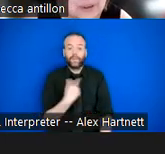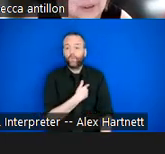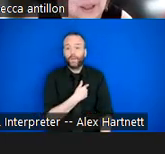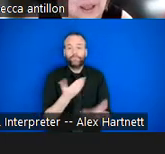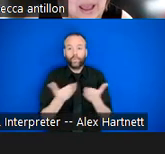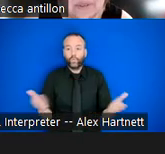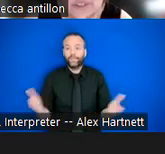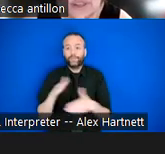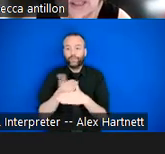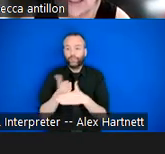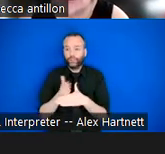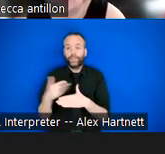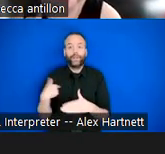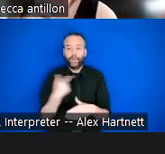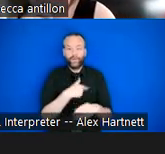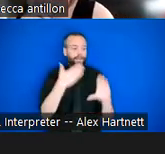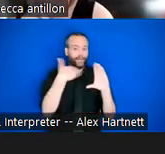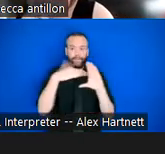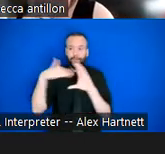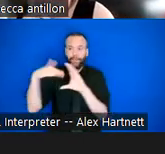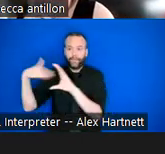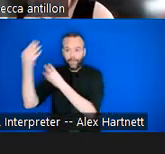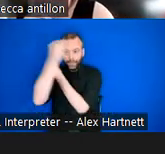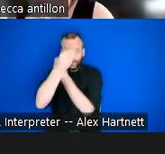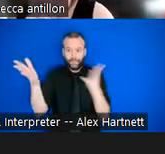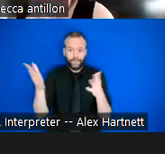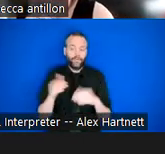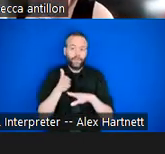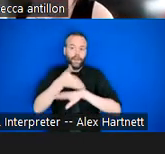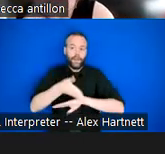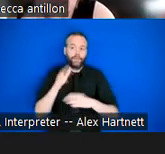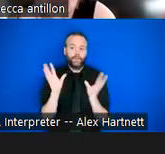later after today's meeting.